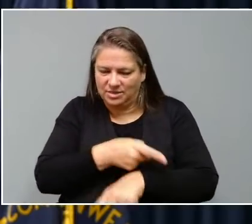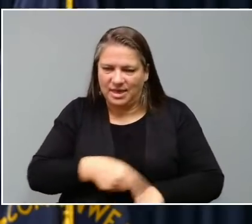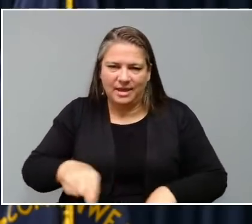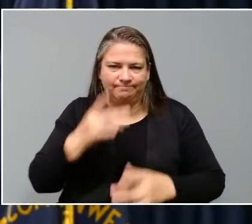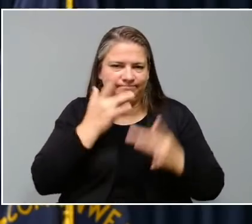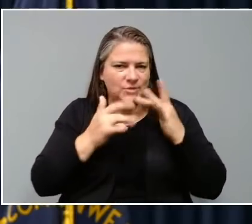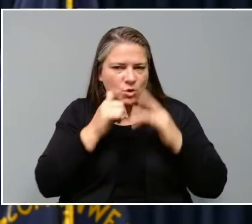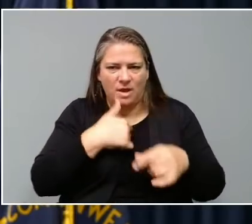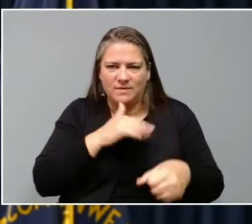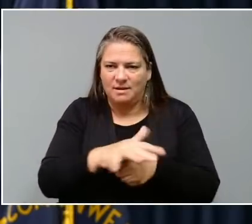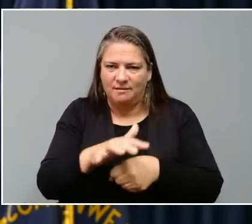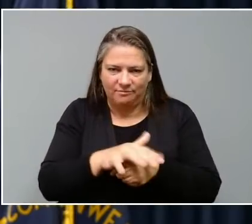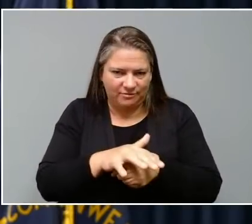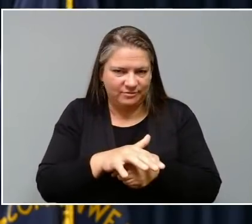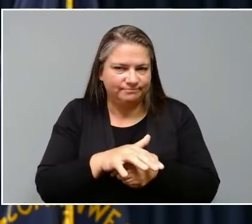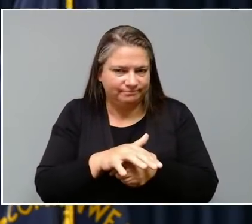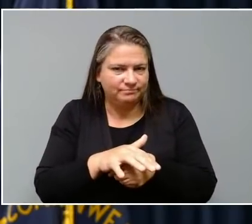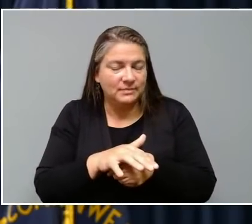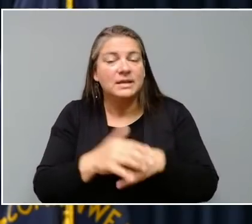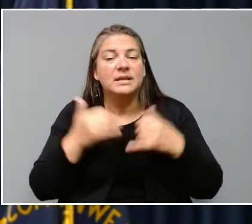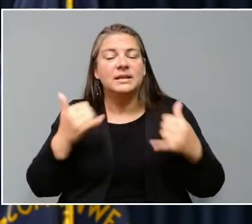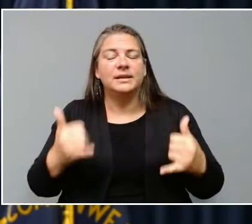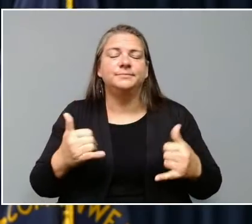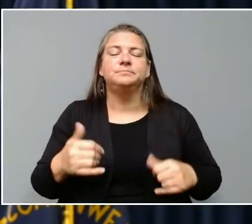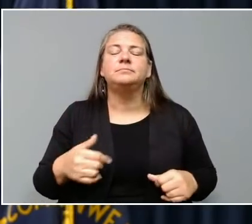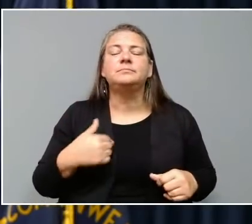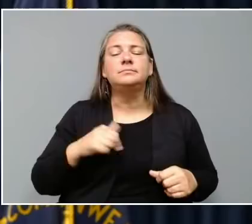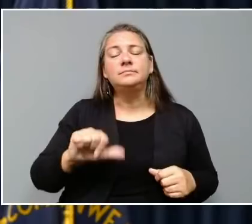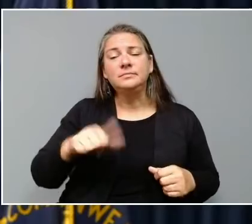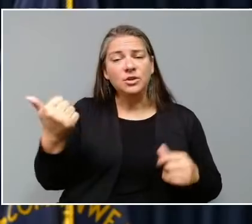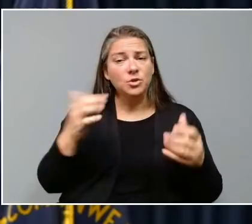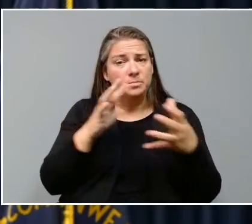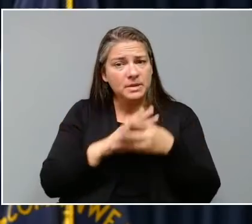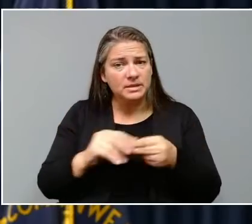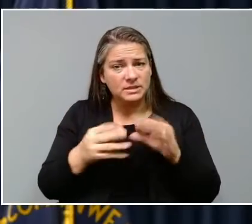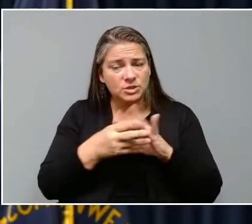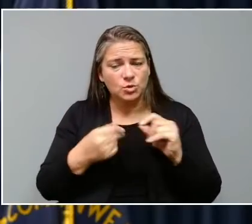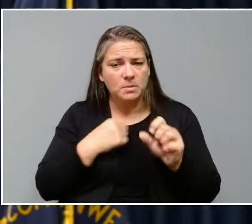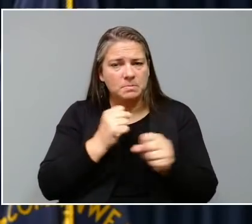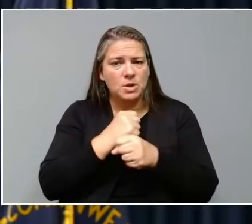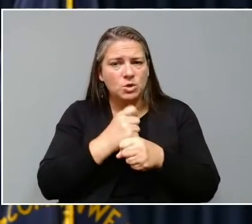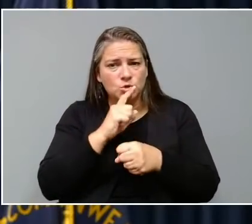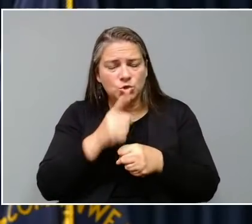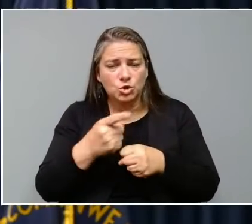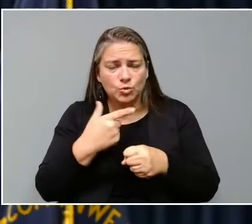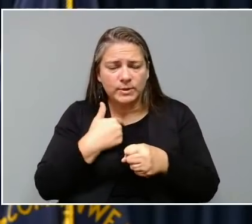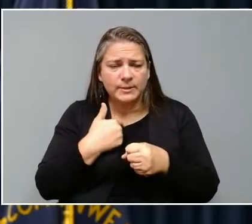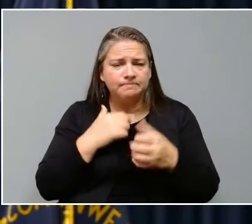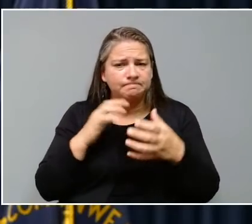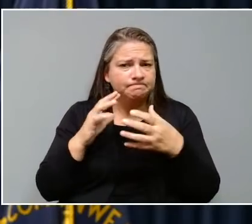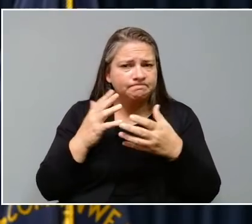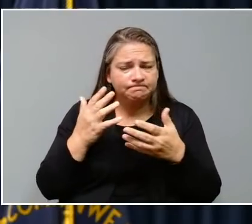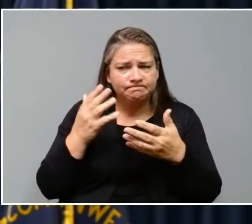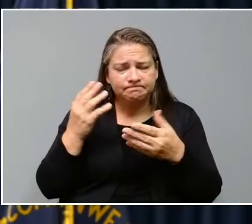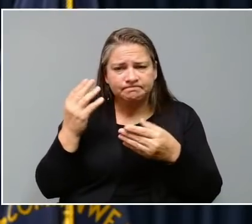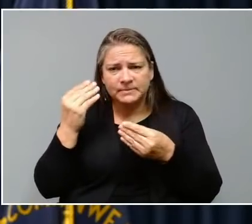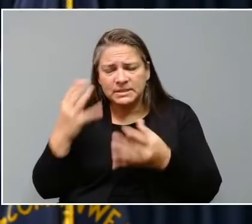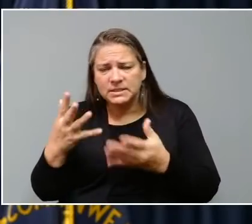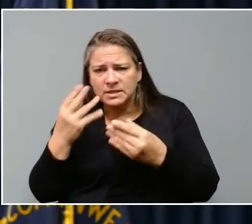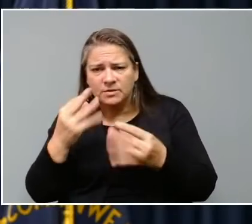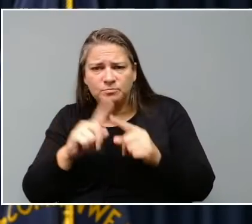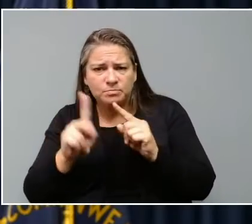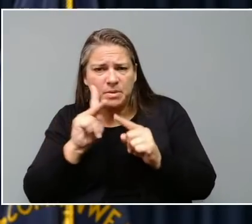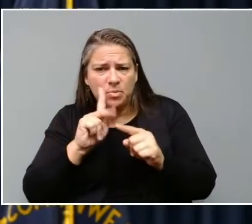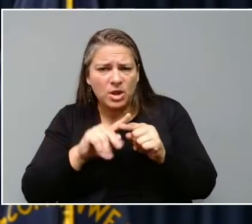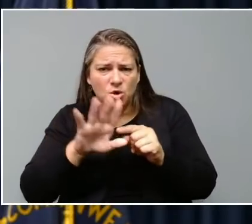today. Again, we're trying to make sure we branch out into the states so that you can hear from folks in your community about what